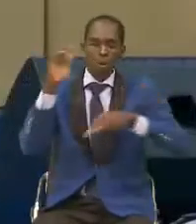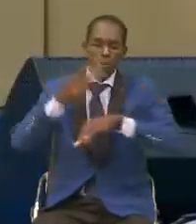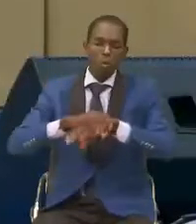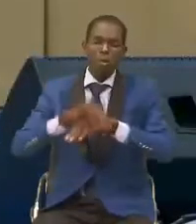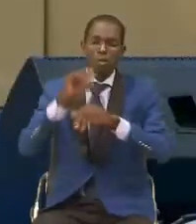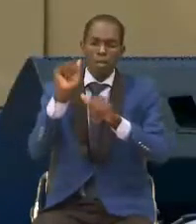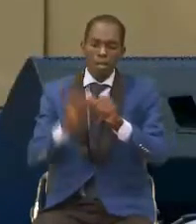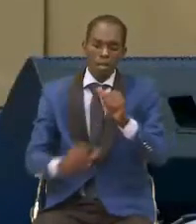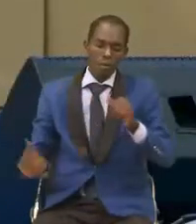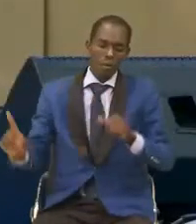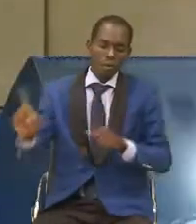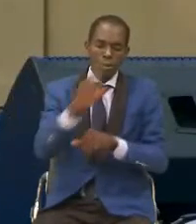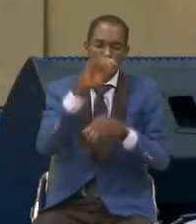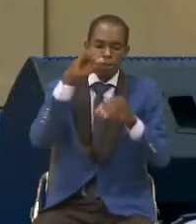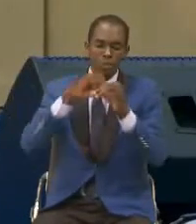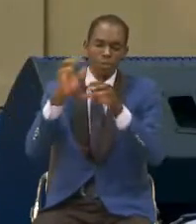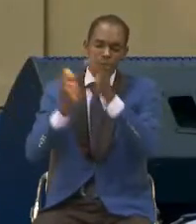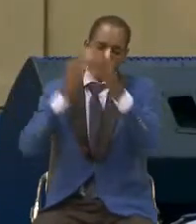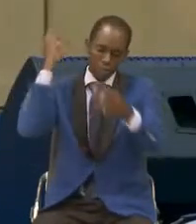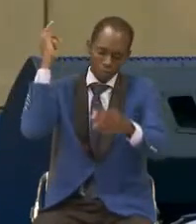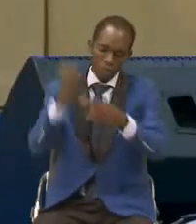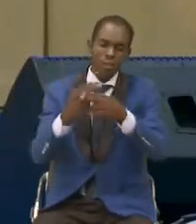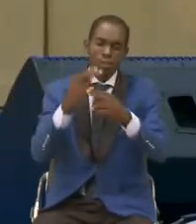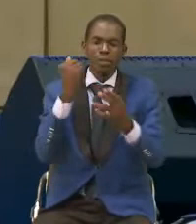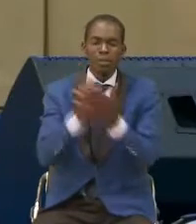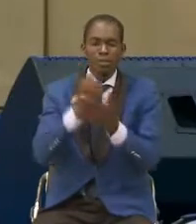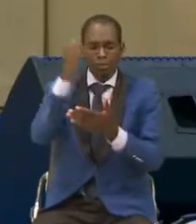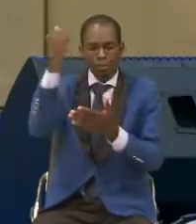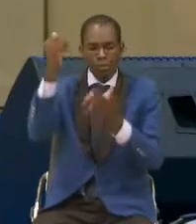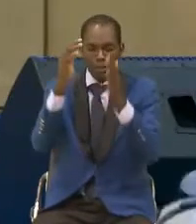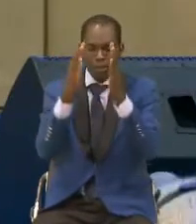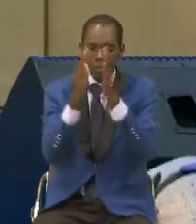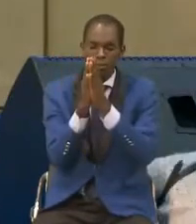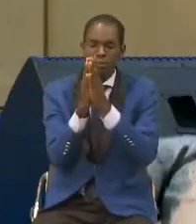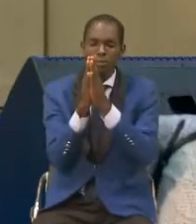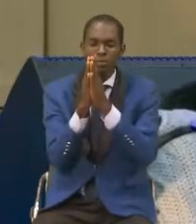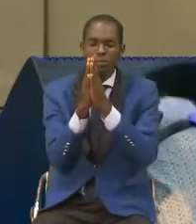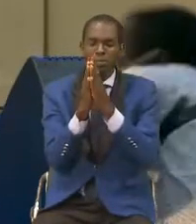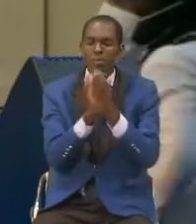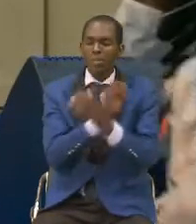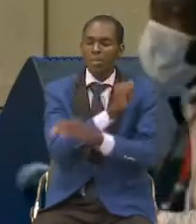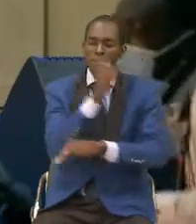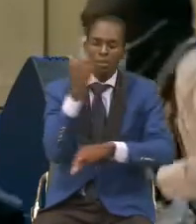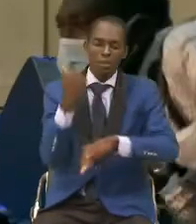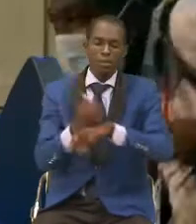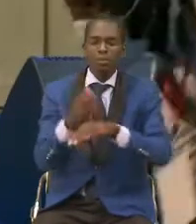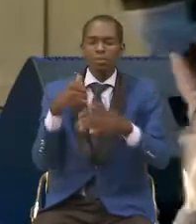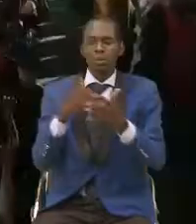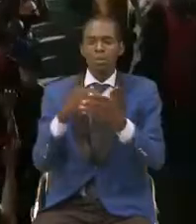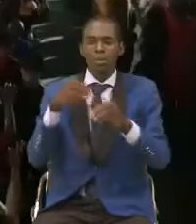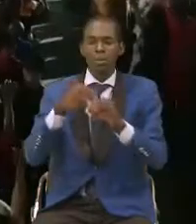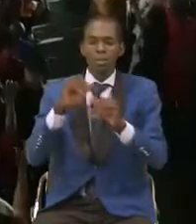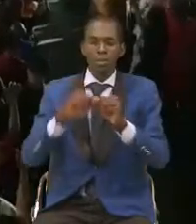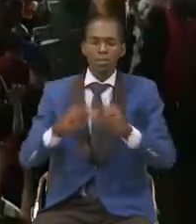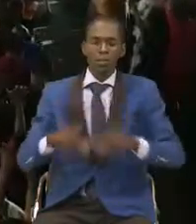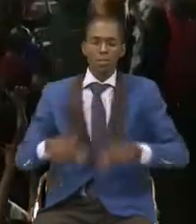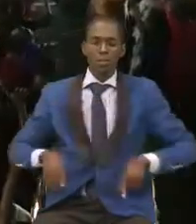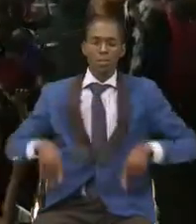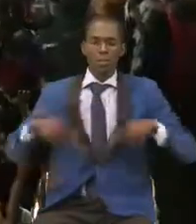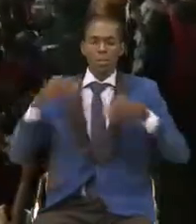showers, showers upon everyone in Jesus'